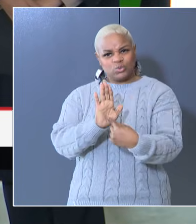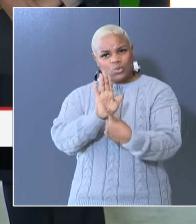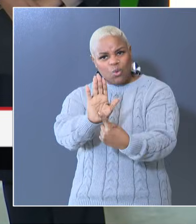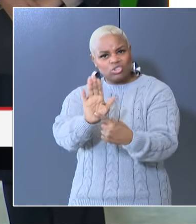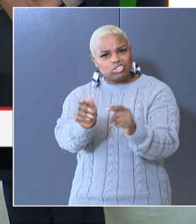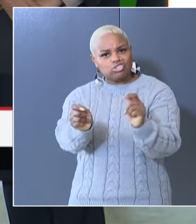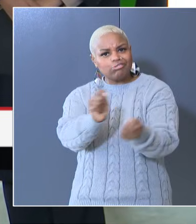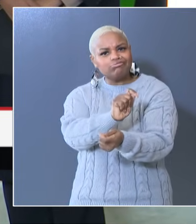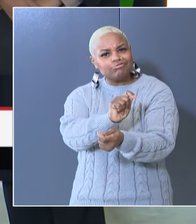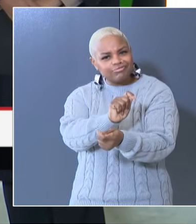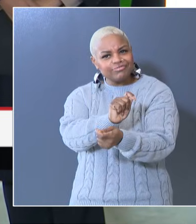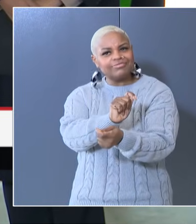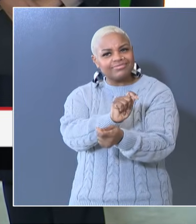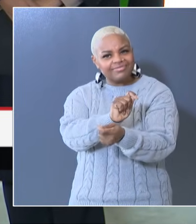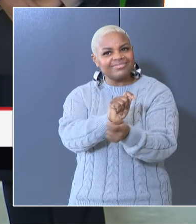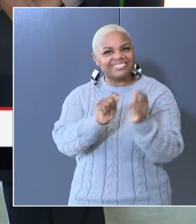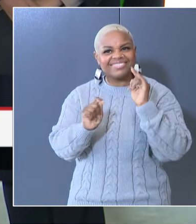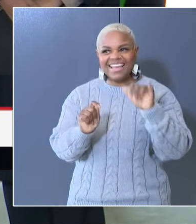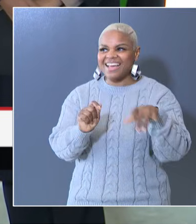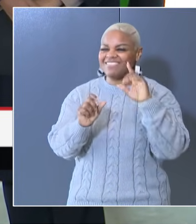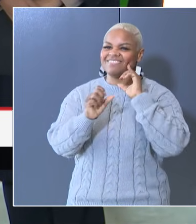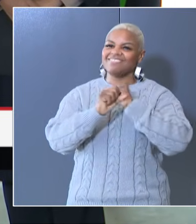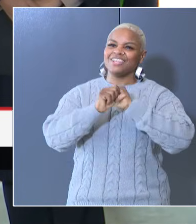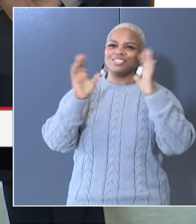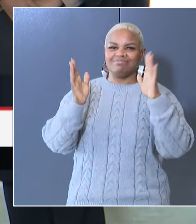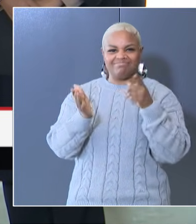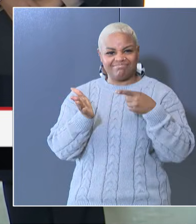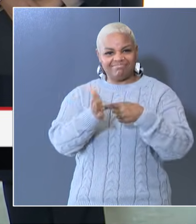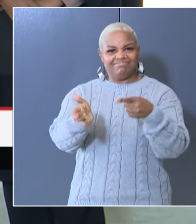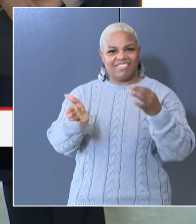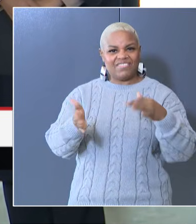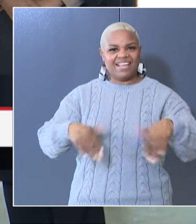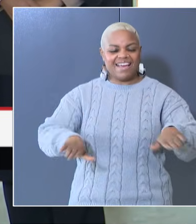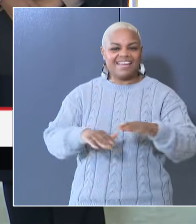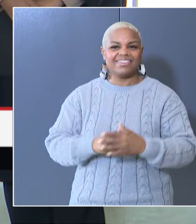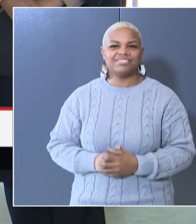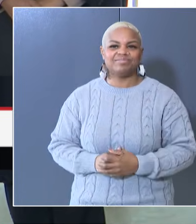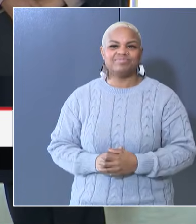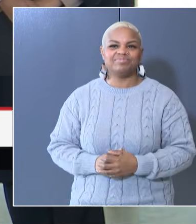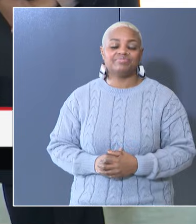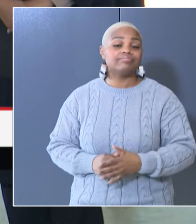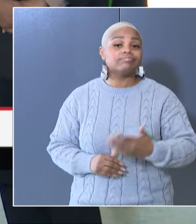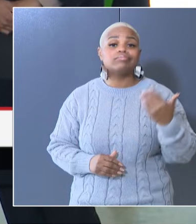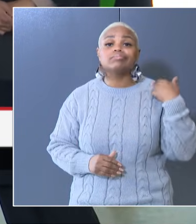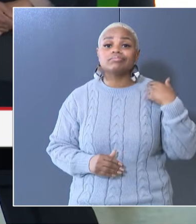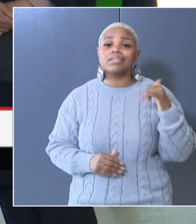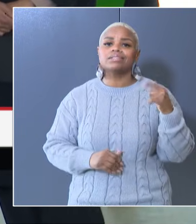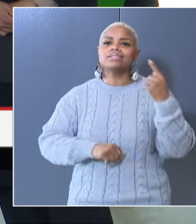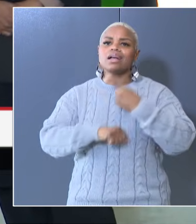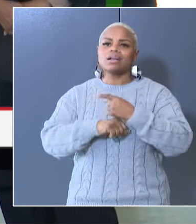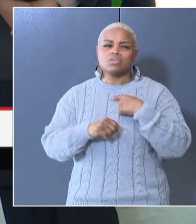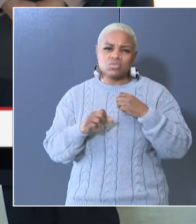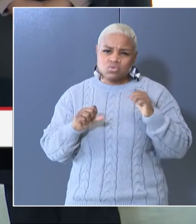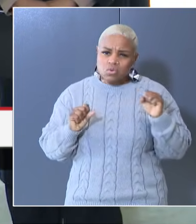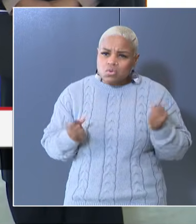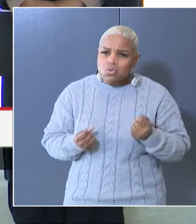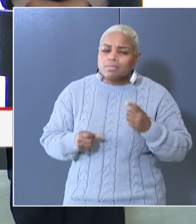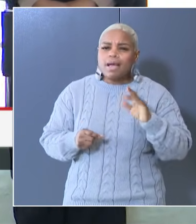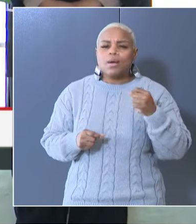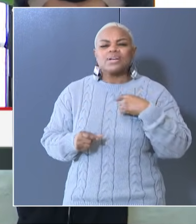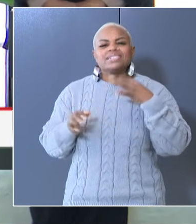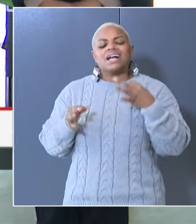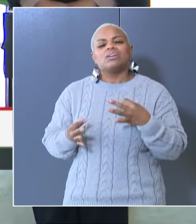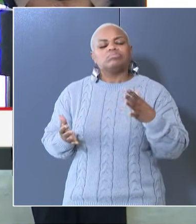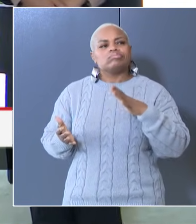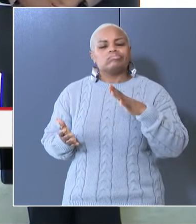some neighbors who were, it was a day as cold basically, but it was dry. And they came out and they had been waiting for something to happen for